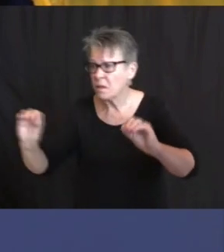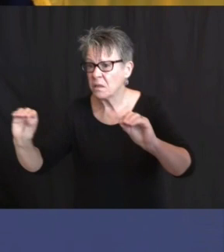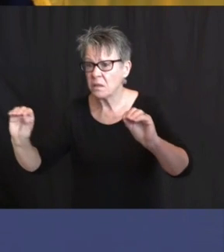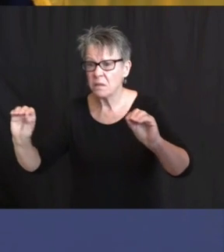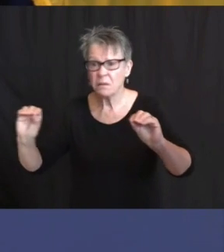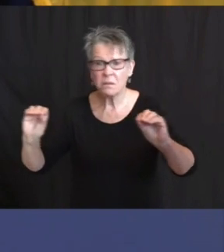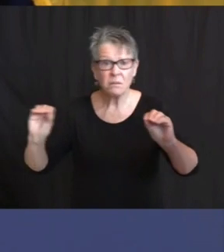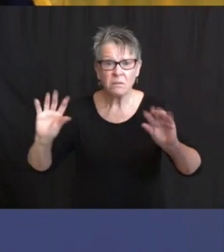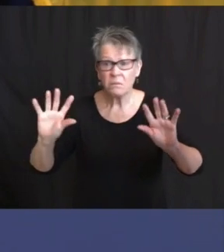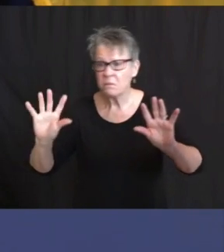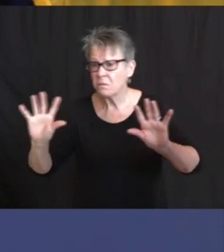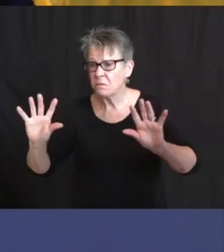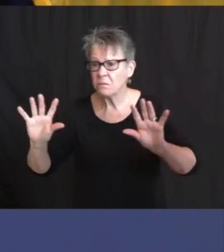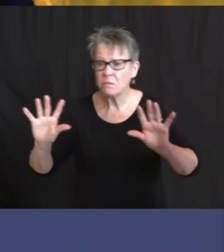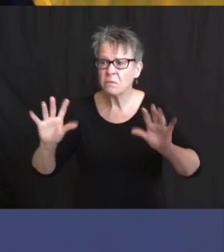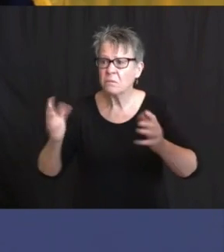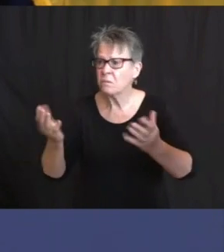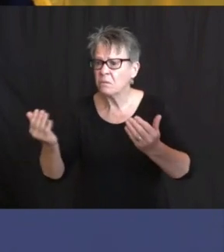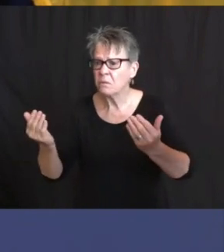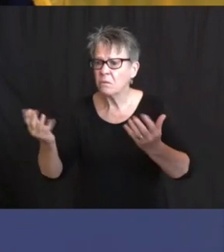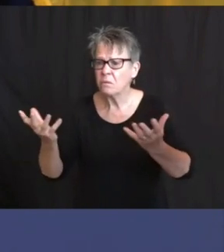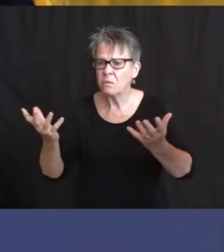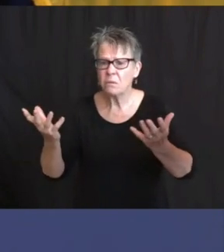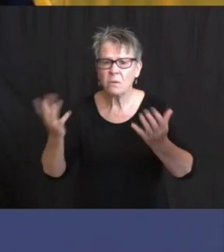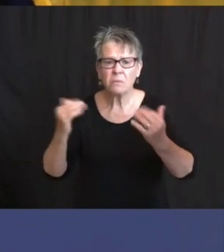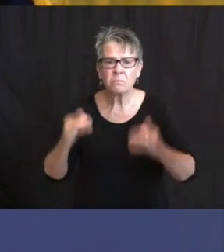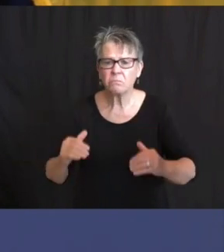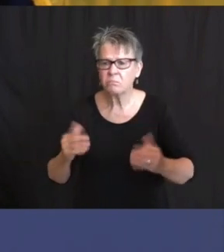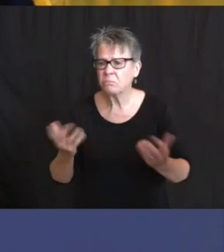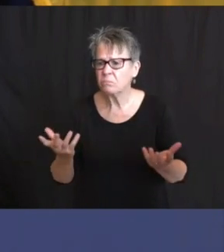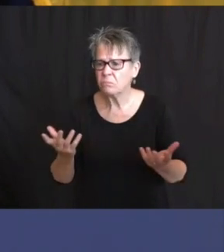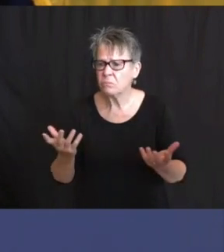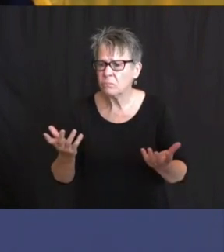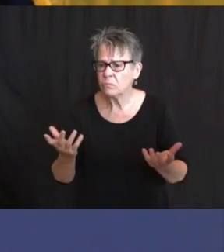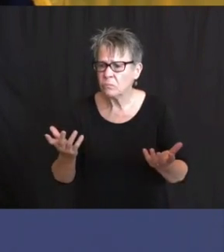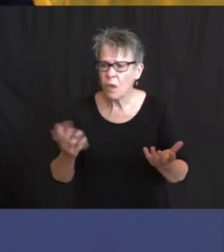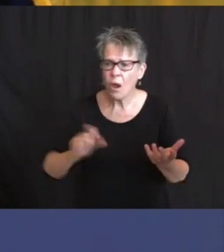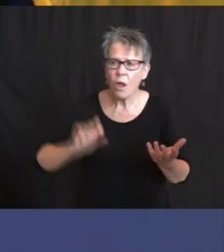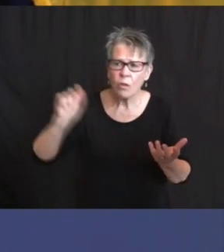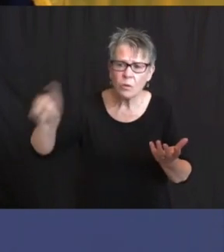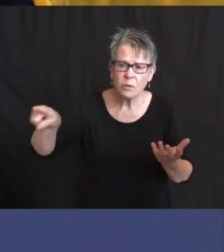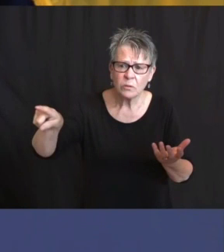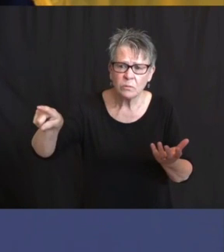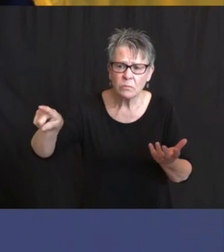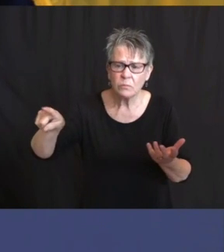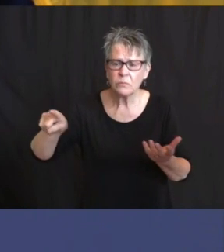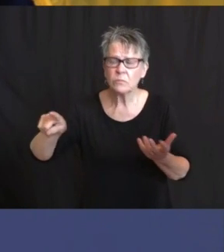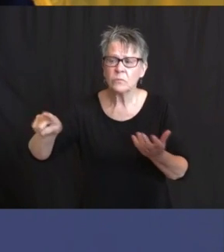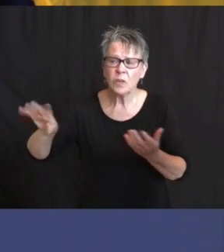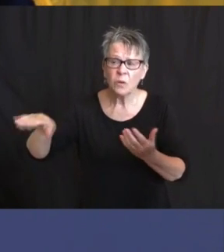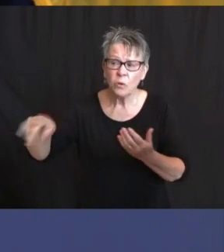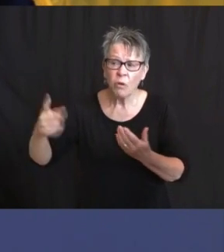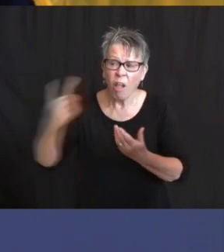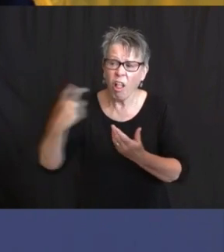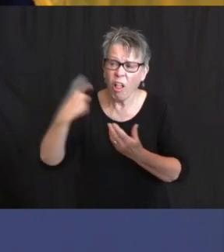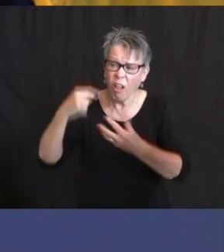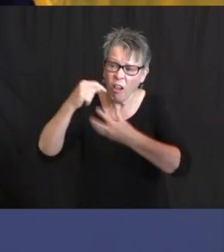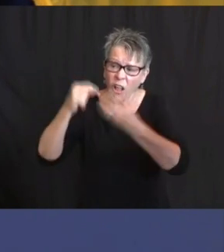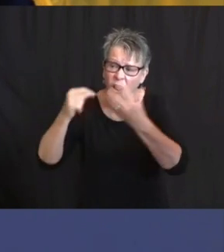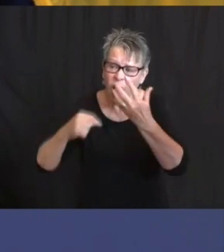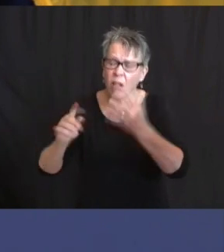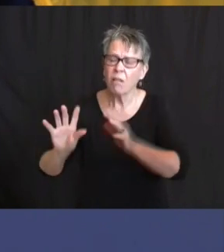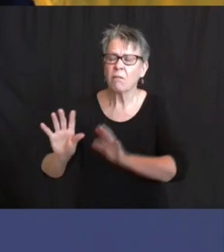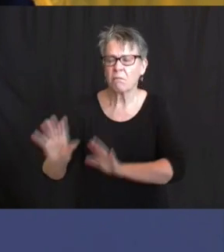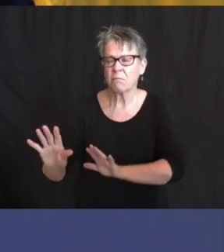Dave, I don't want you to start throwing your weight around and ask 20 questions here, but I've only got 15. Finally to you. Thank you. Governor,